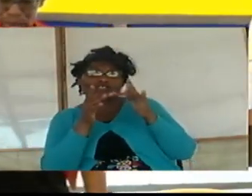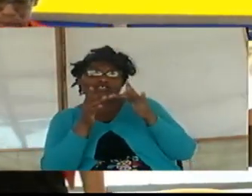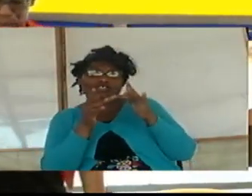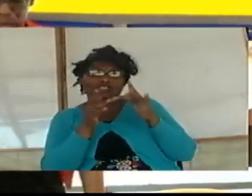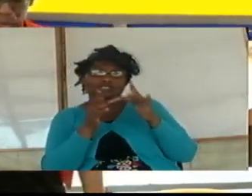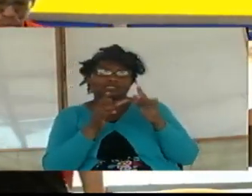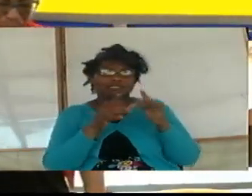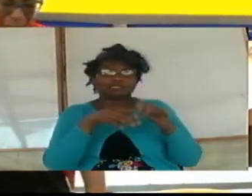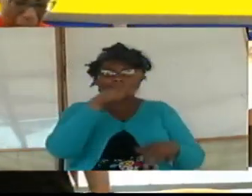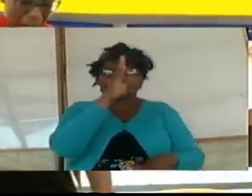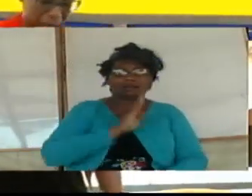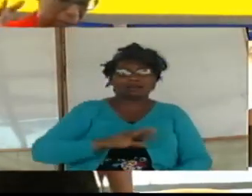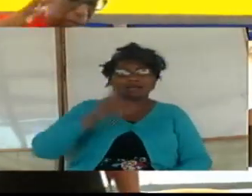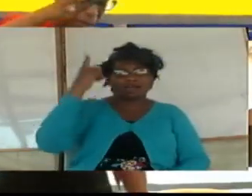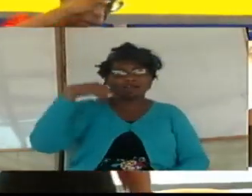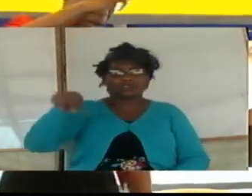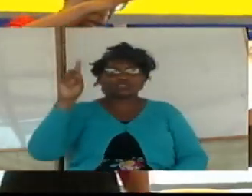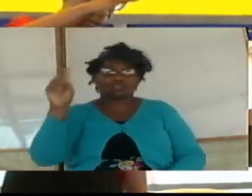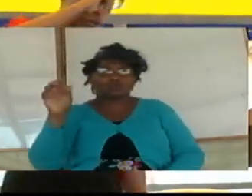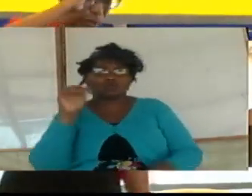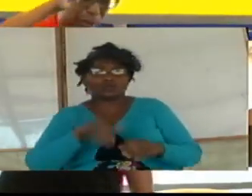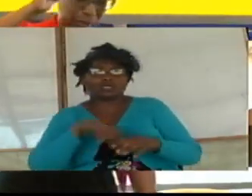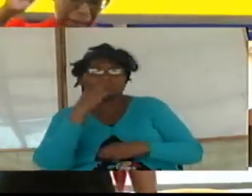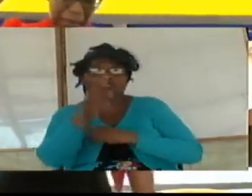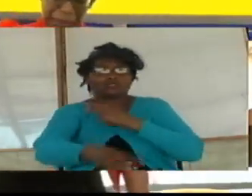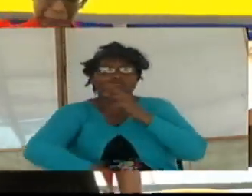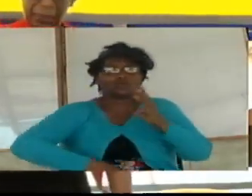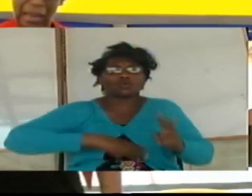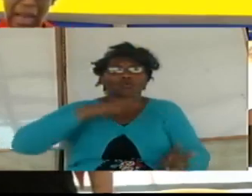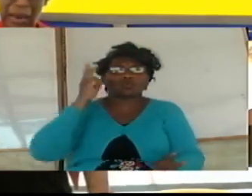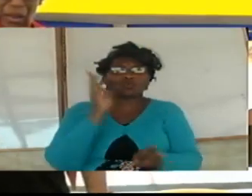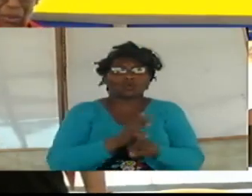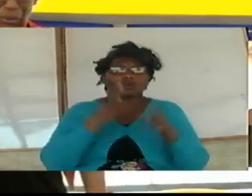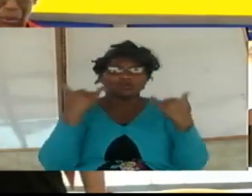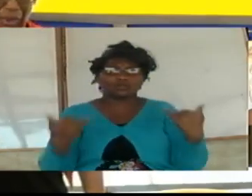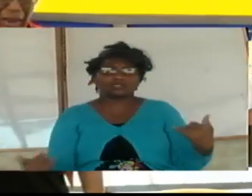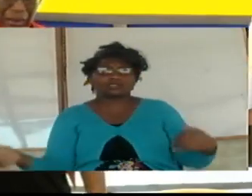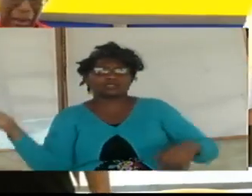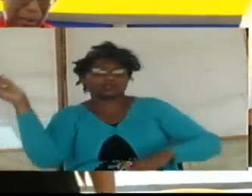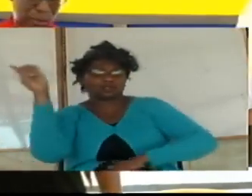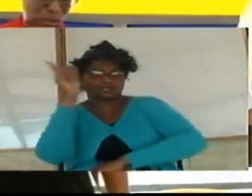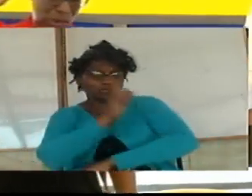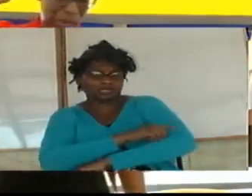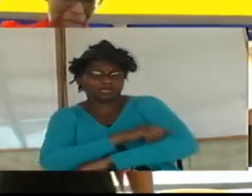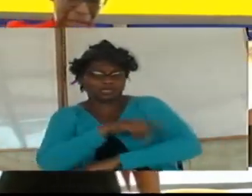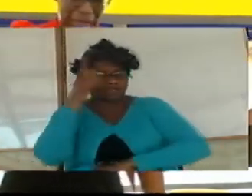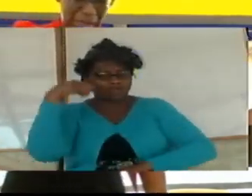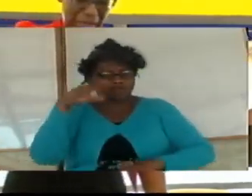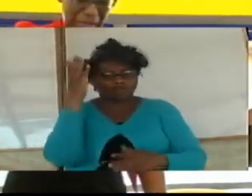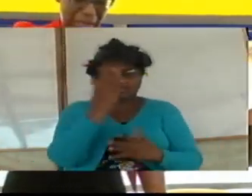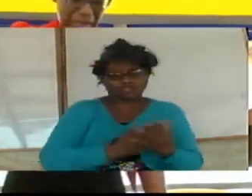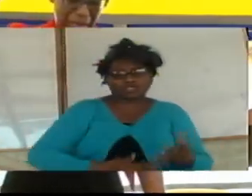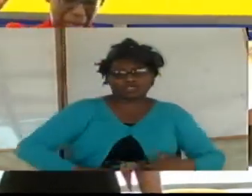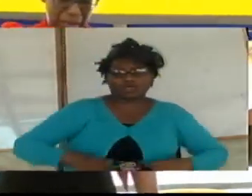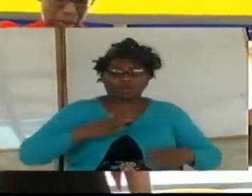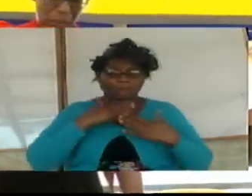I feel like touching Jesus for somebody's need here today. Hallelujah,